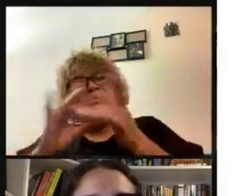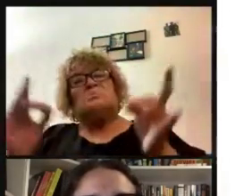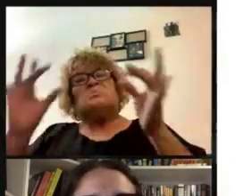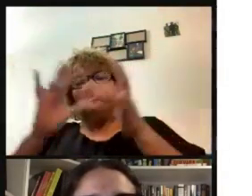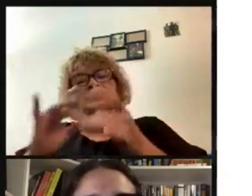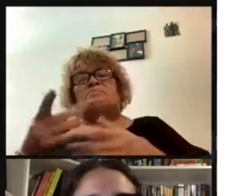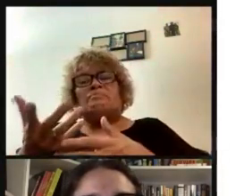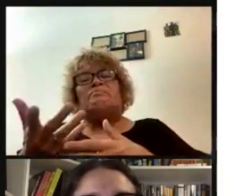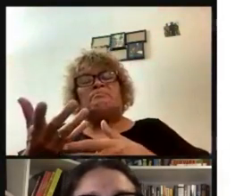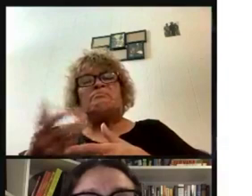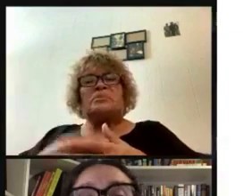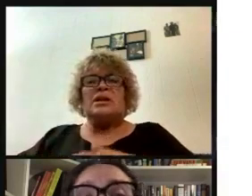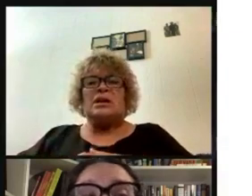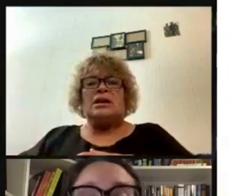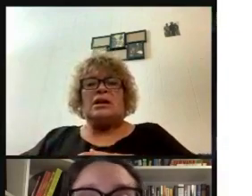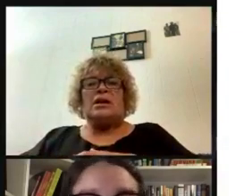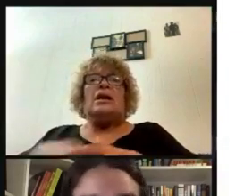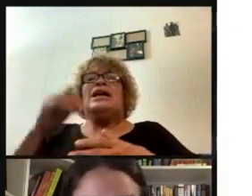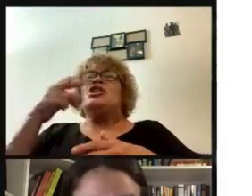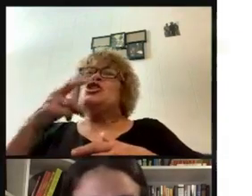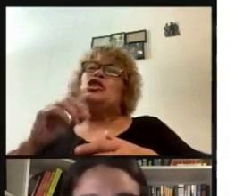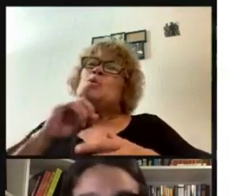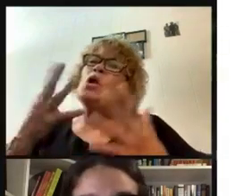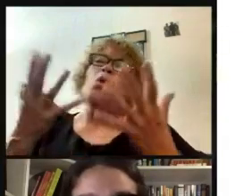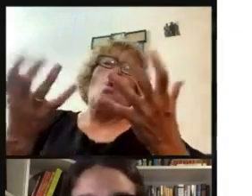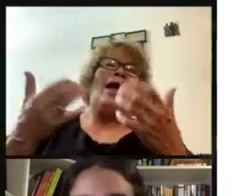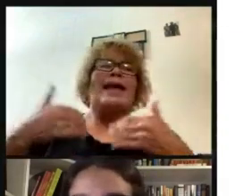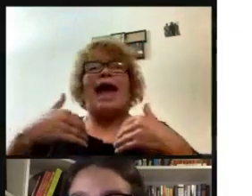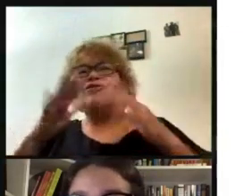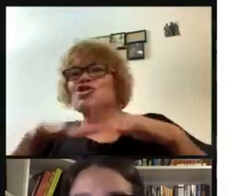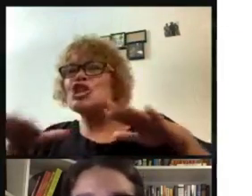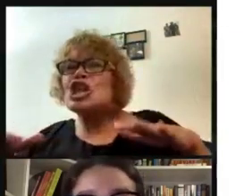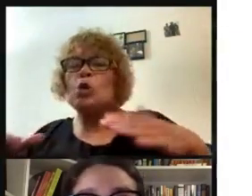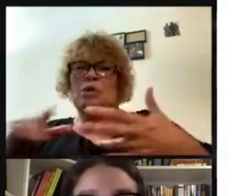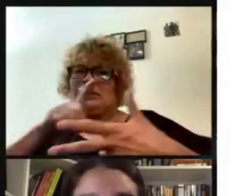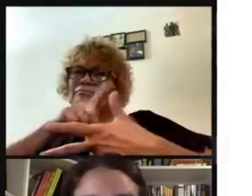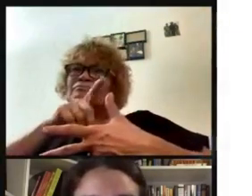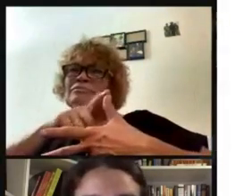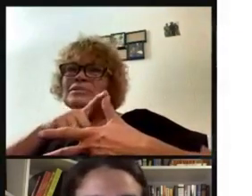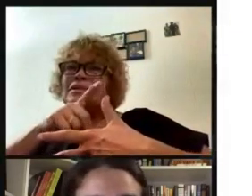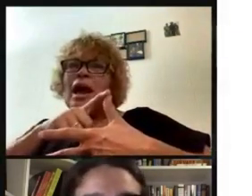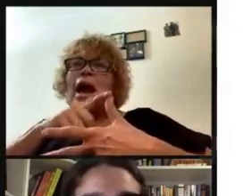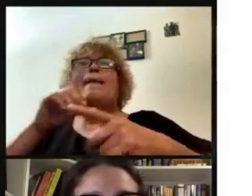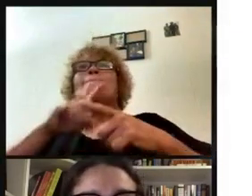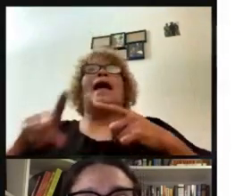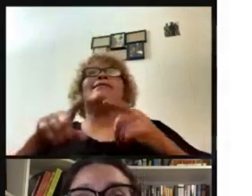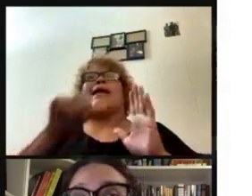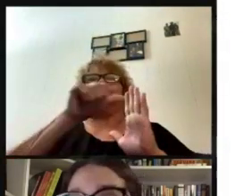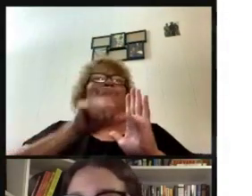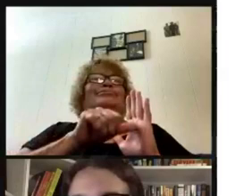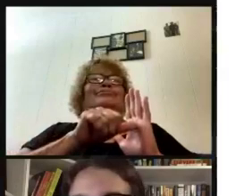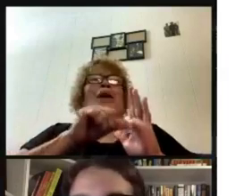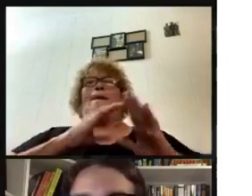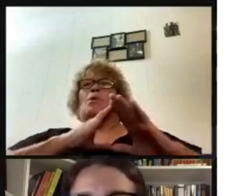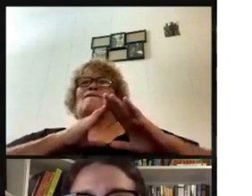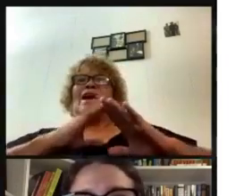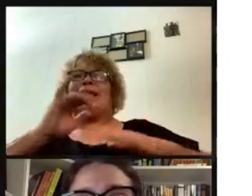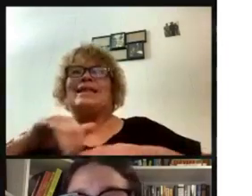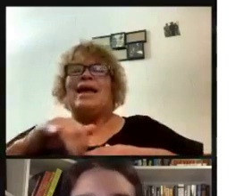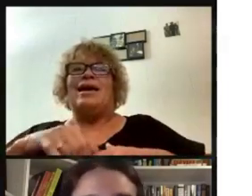she desperately wanted children, and the operation prevented her from doing that. She